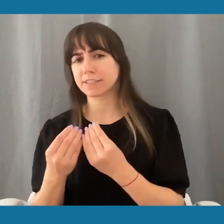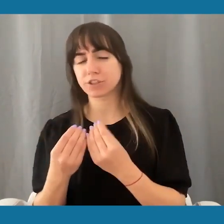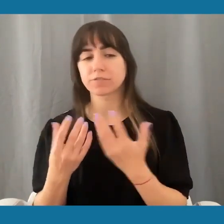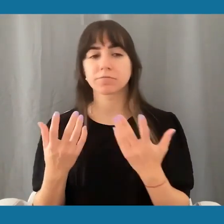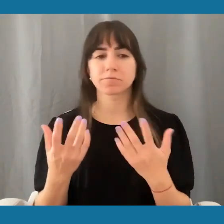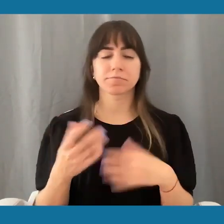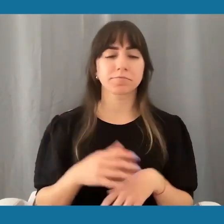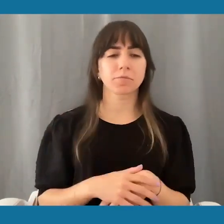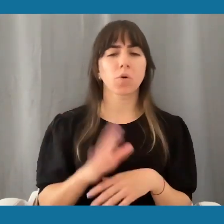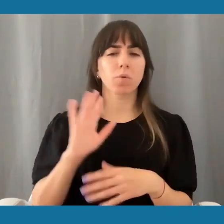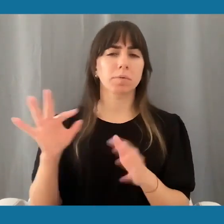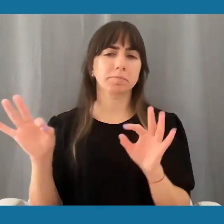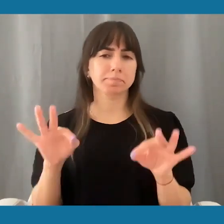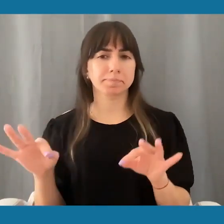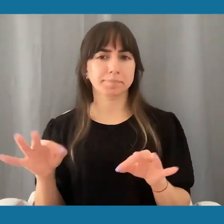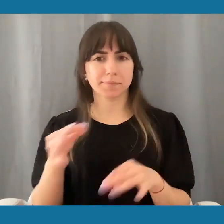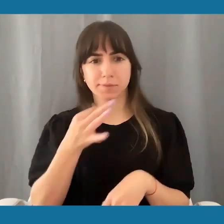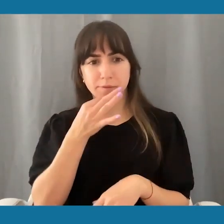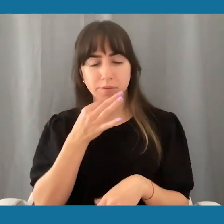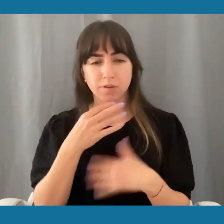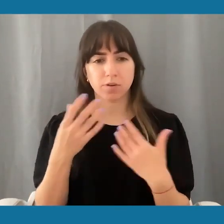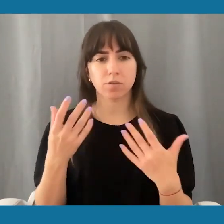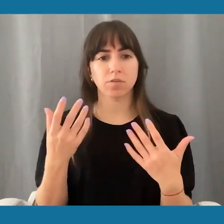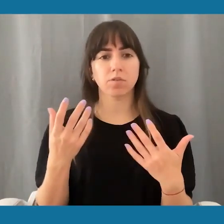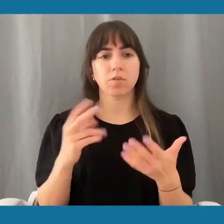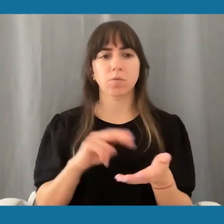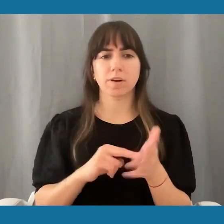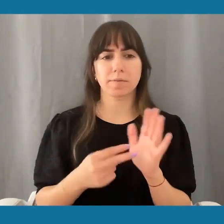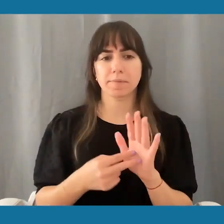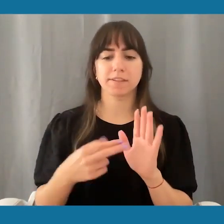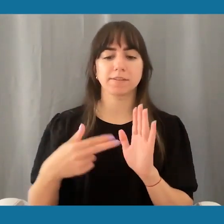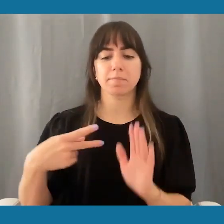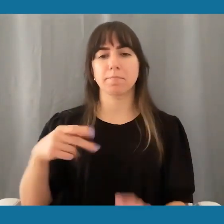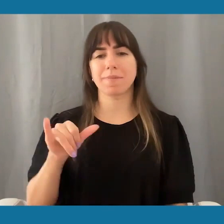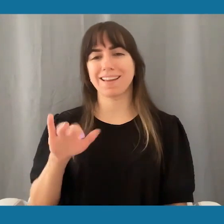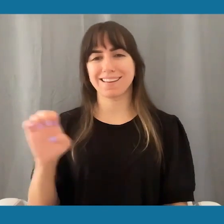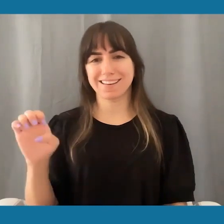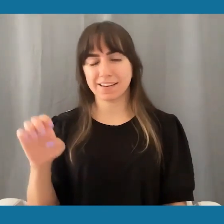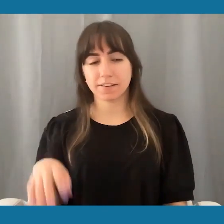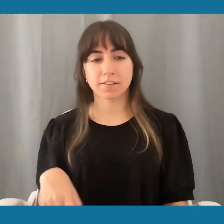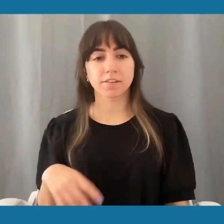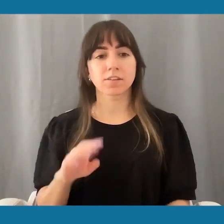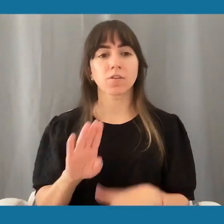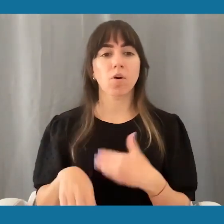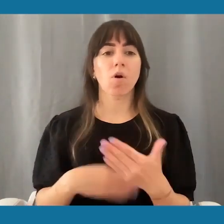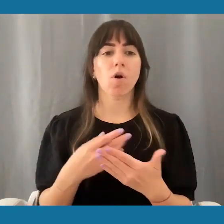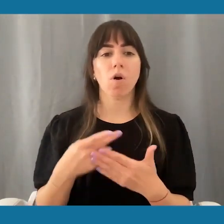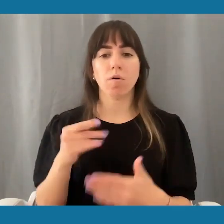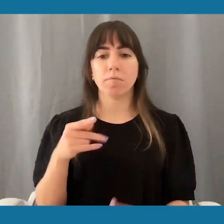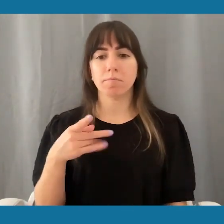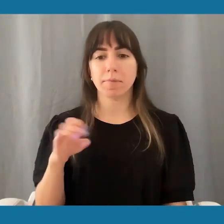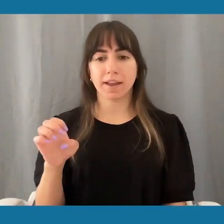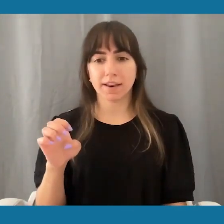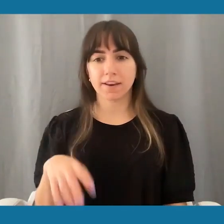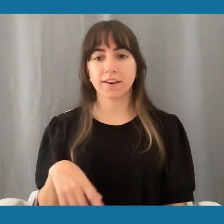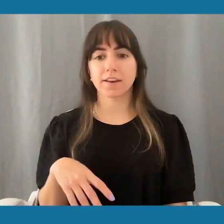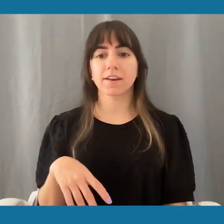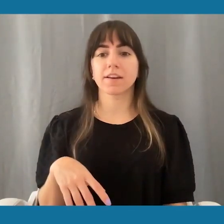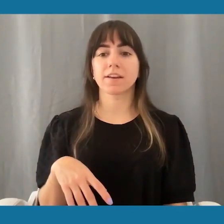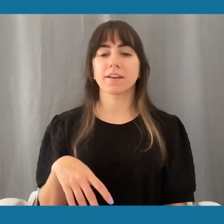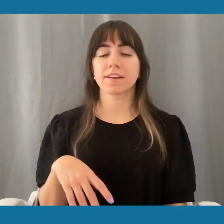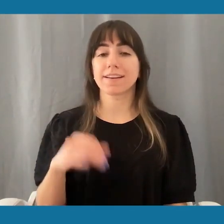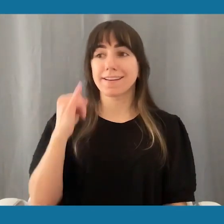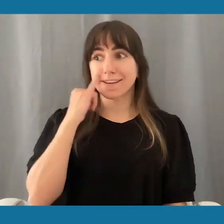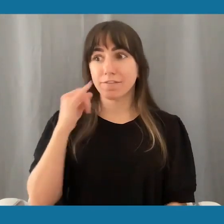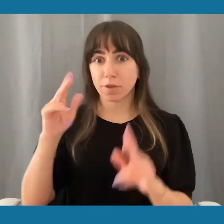a RET payee. For example, all the RET payee rules still apply, and if an individual has a RET payee and they put